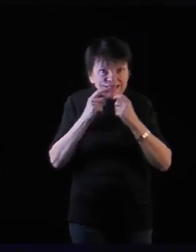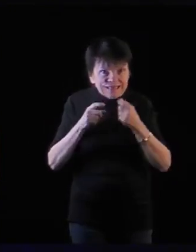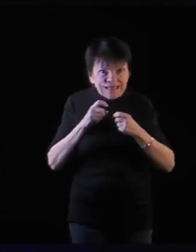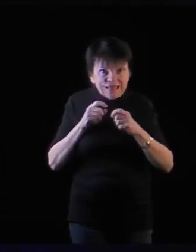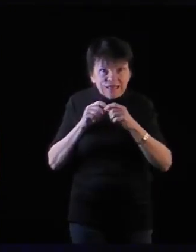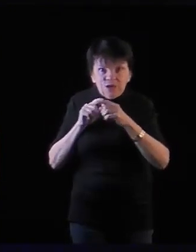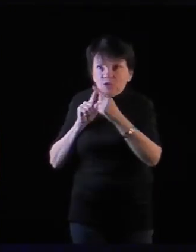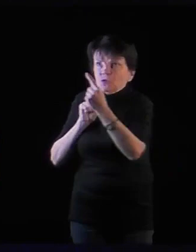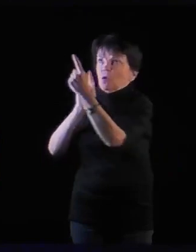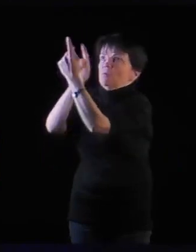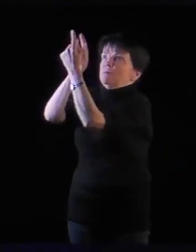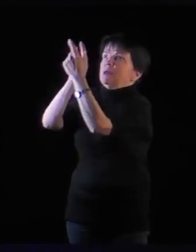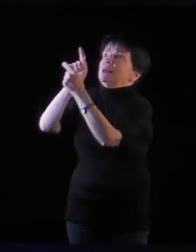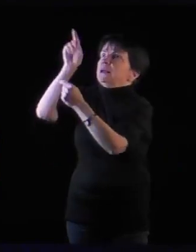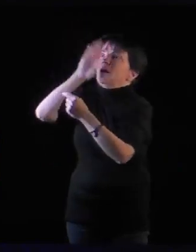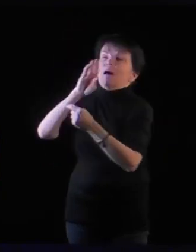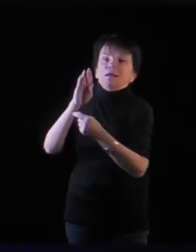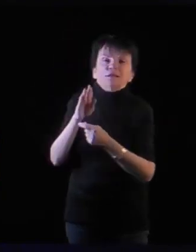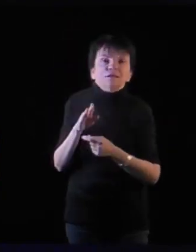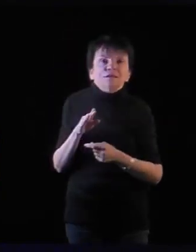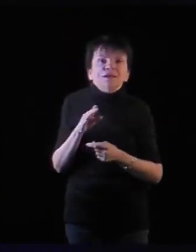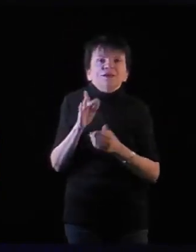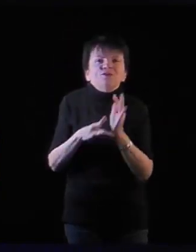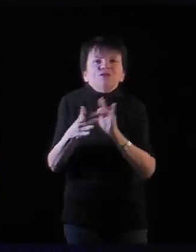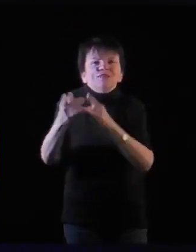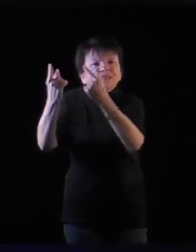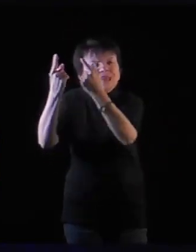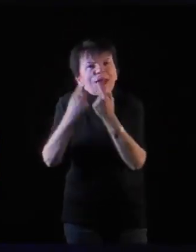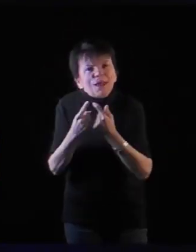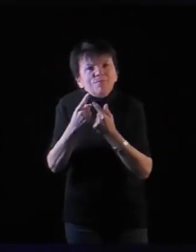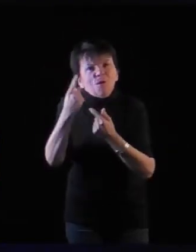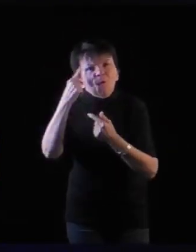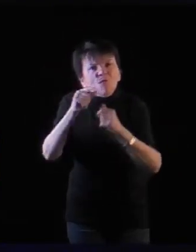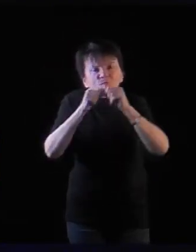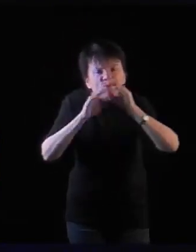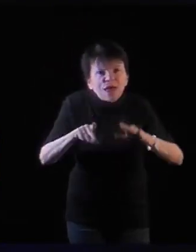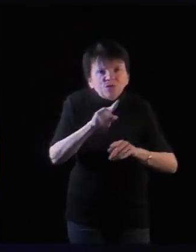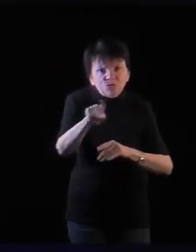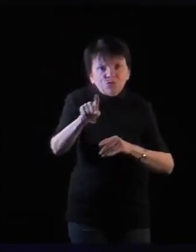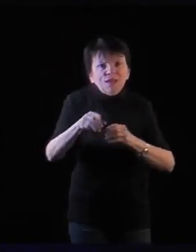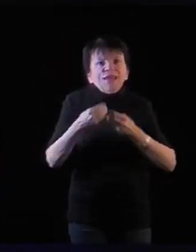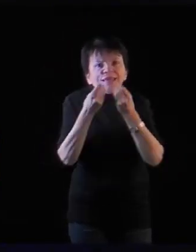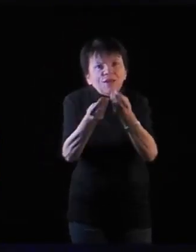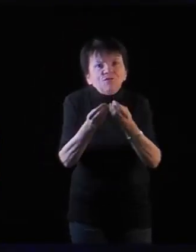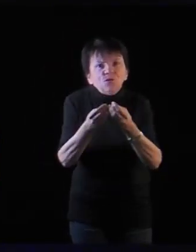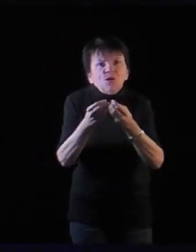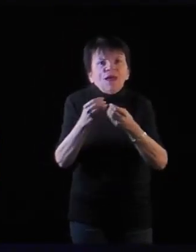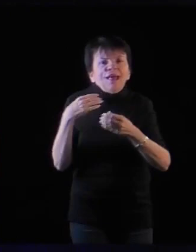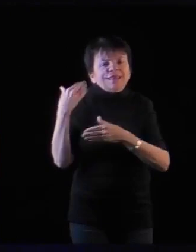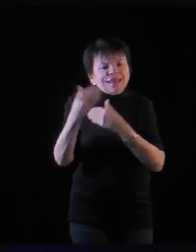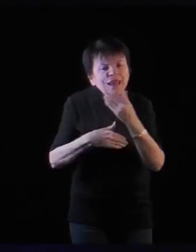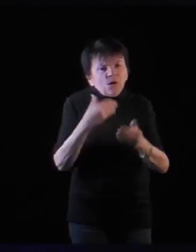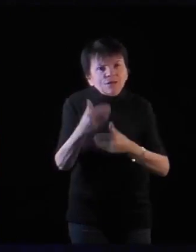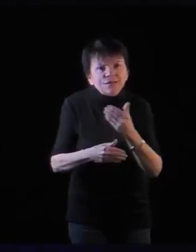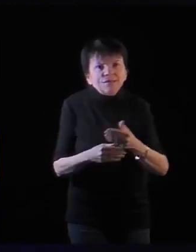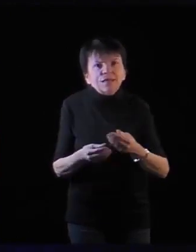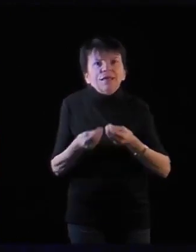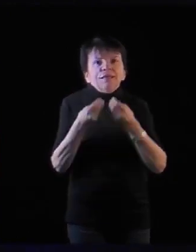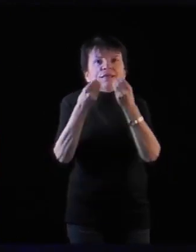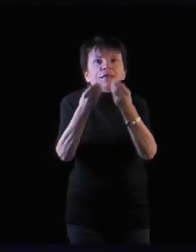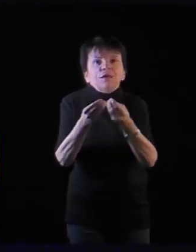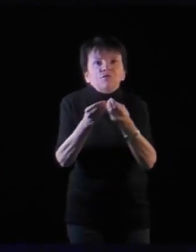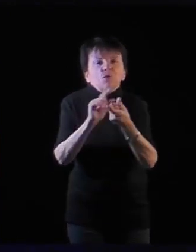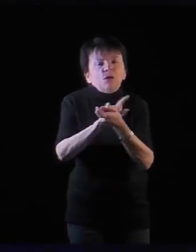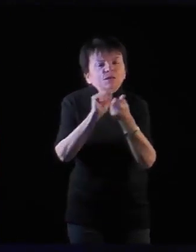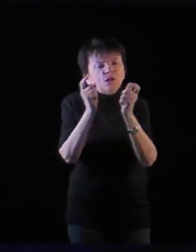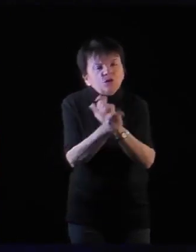take away your sin. He came to give you eternal life. He came to bless you. He came to give you that inheritance. He came to